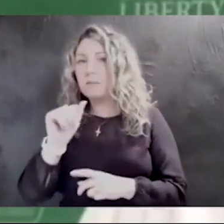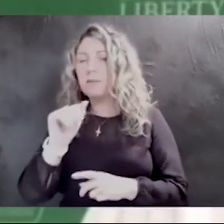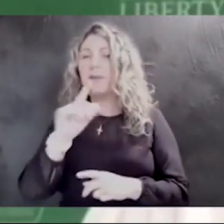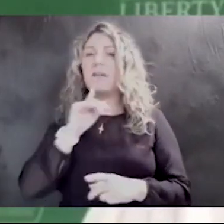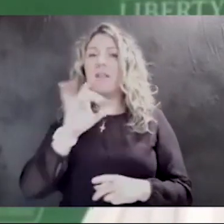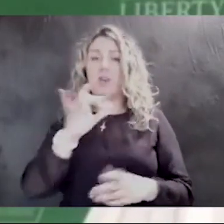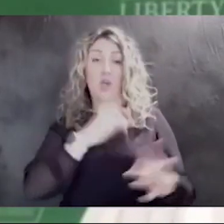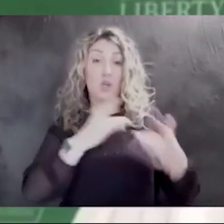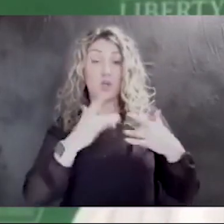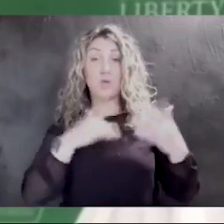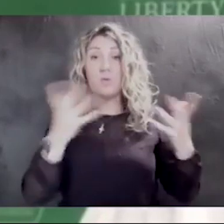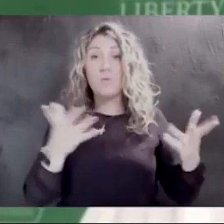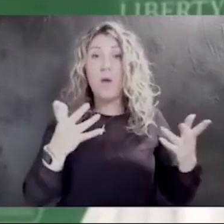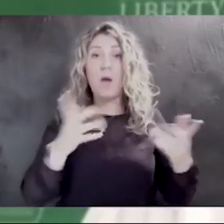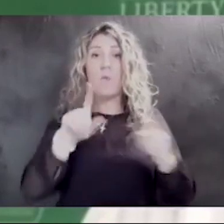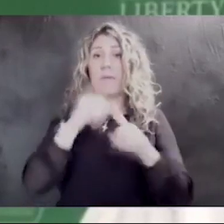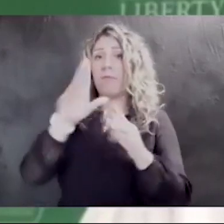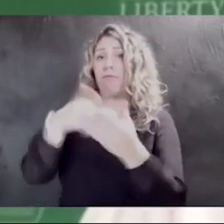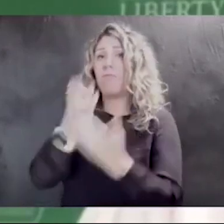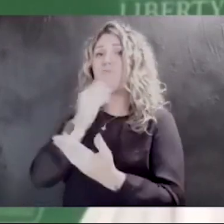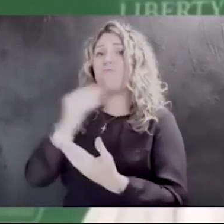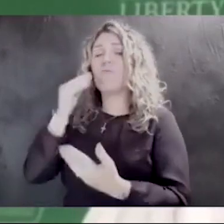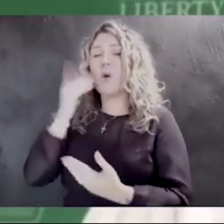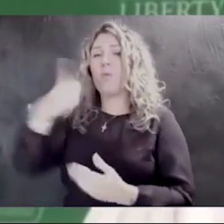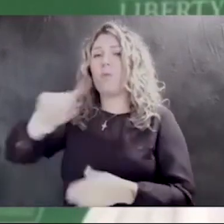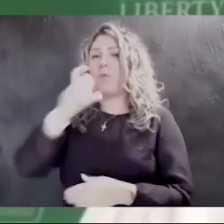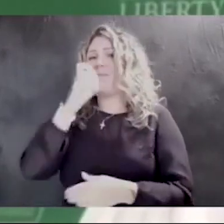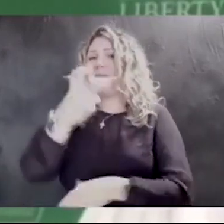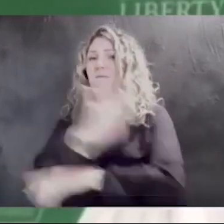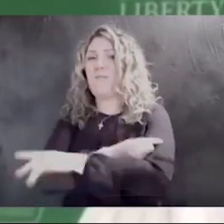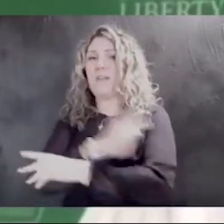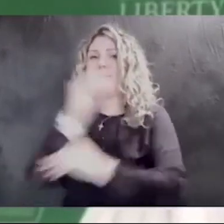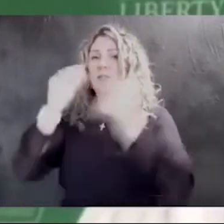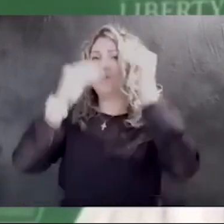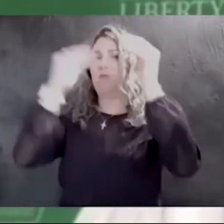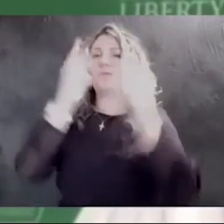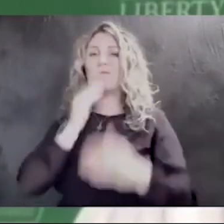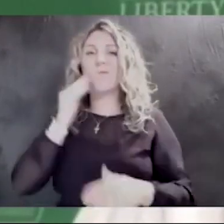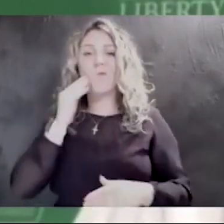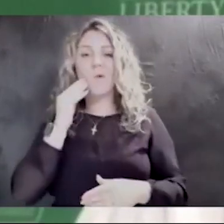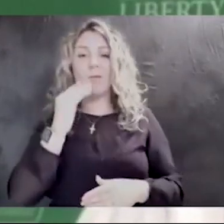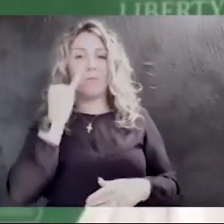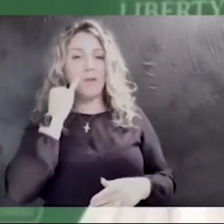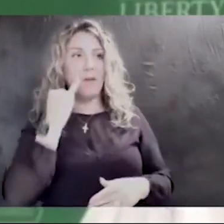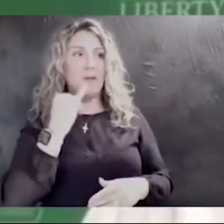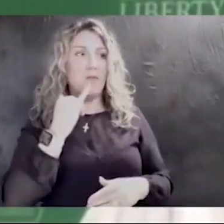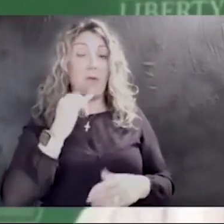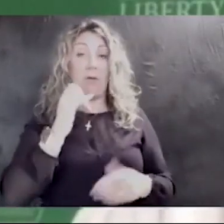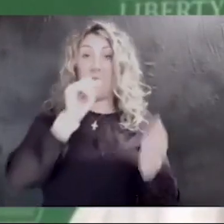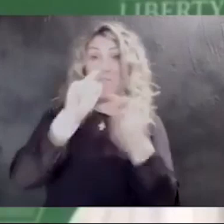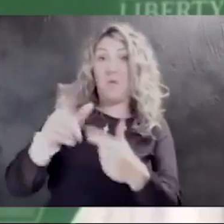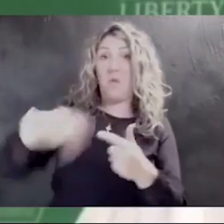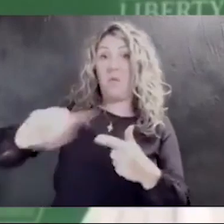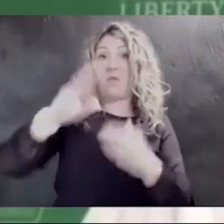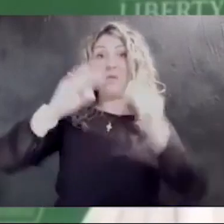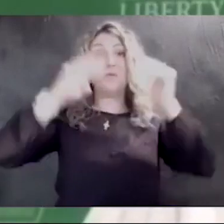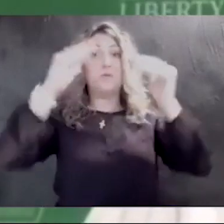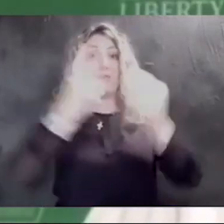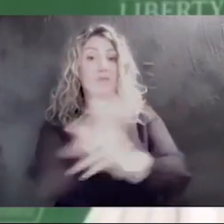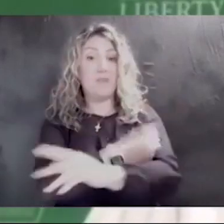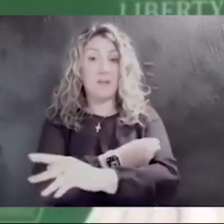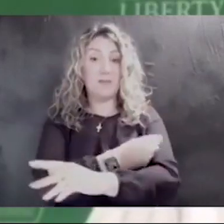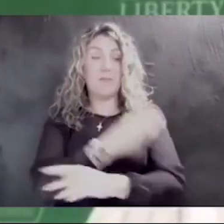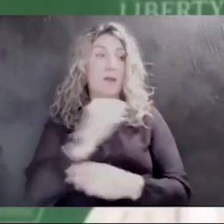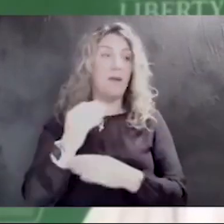them bringing it home to the unvaccinated adults at home. So if you can get all the adults vaccinated, those who are eligible